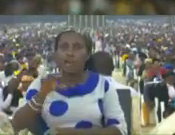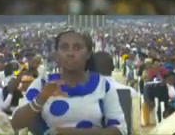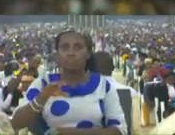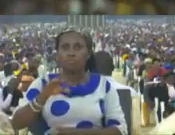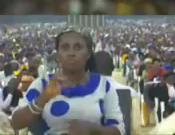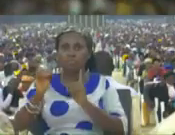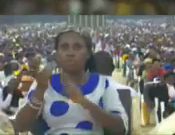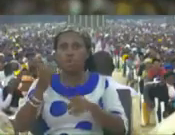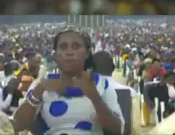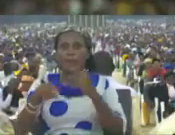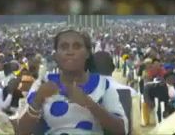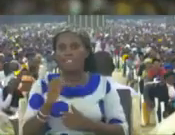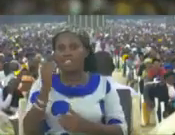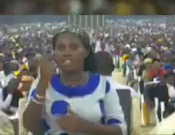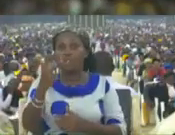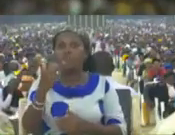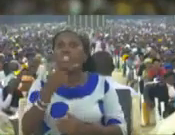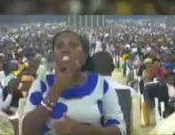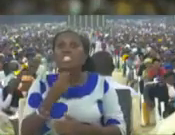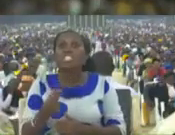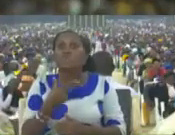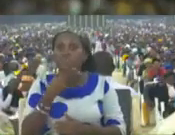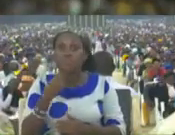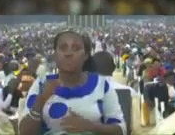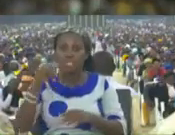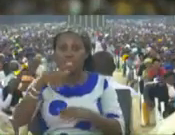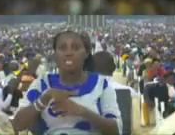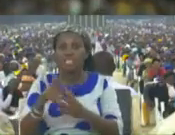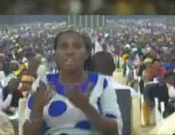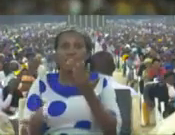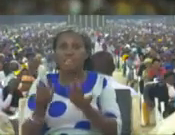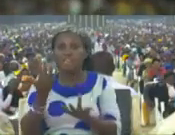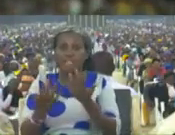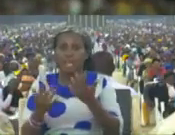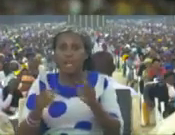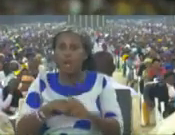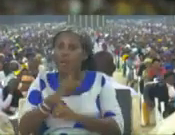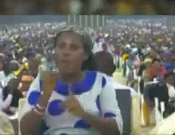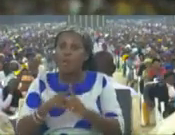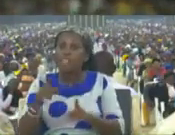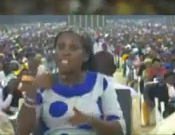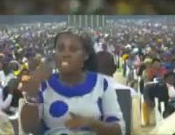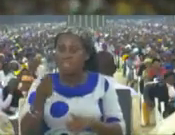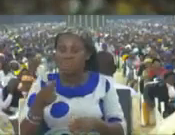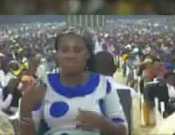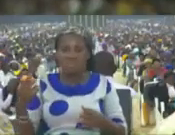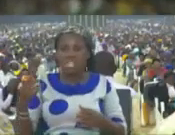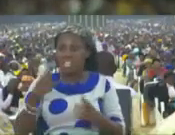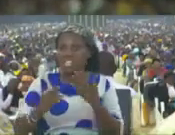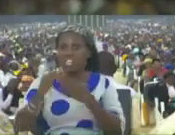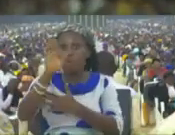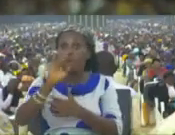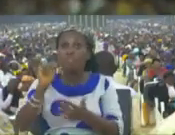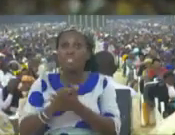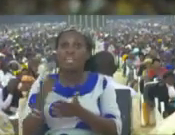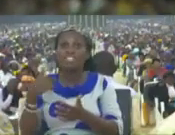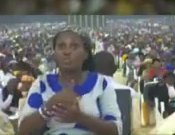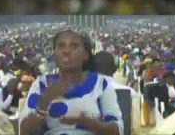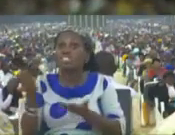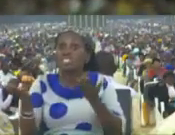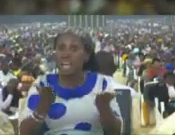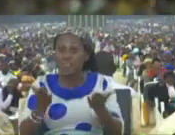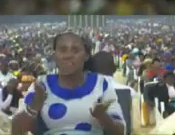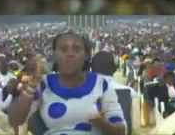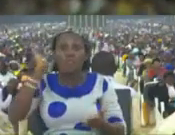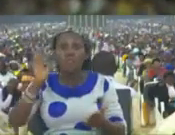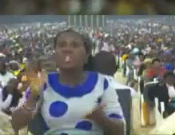Abednego, that when Shadrach, Meshach, and Abednego said that the God whom we serve, he will deliver us, they